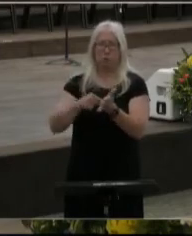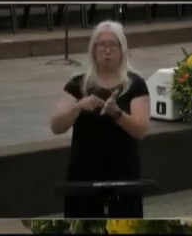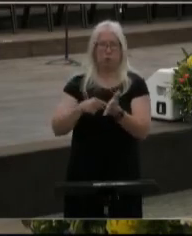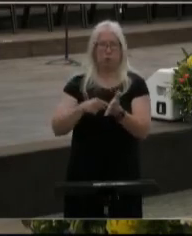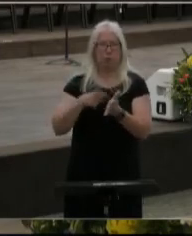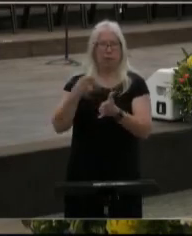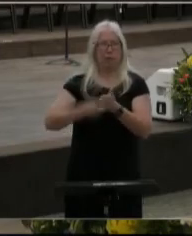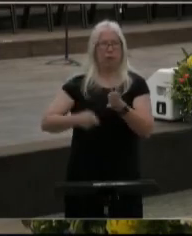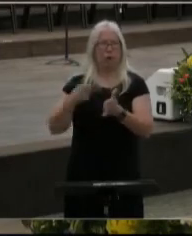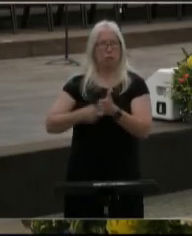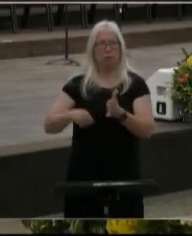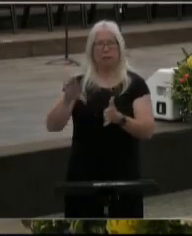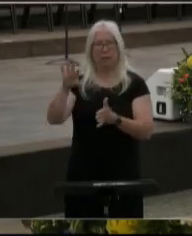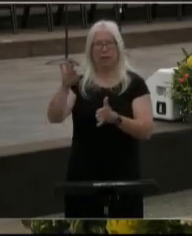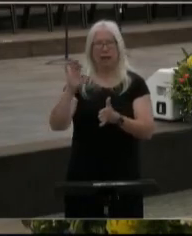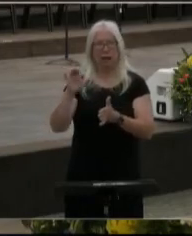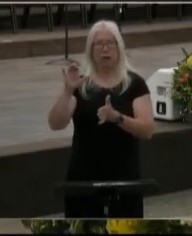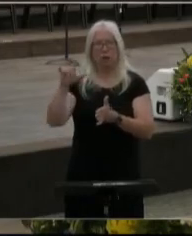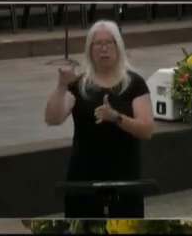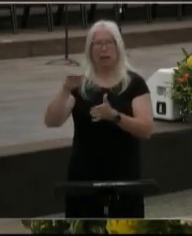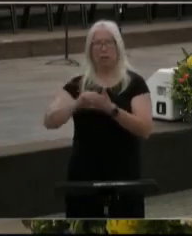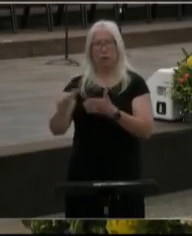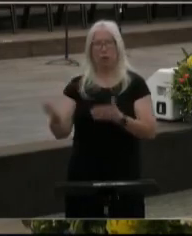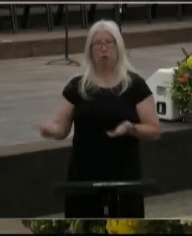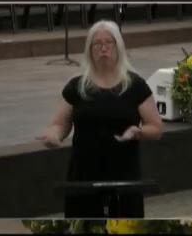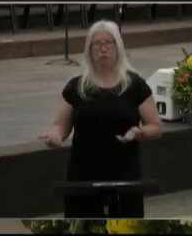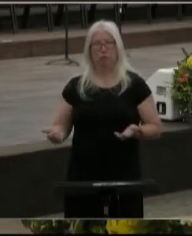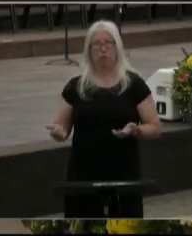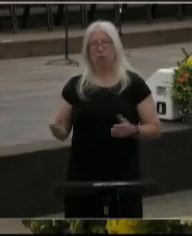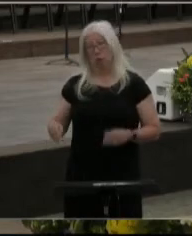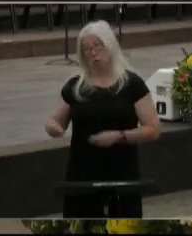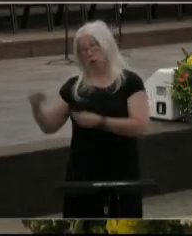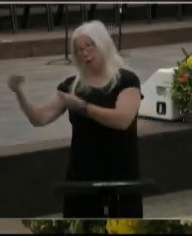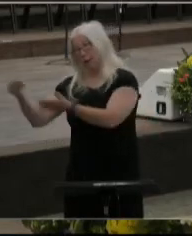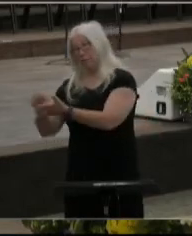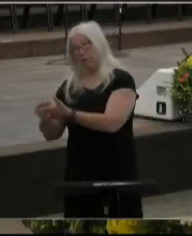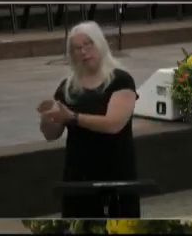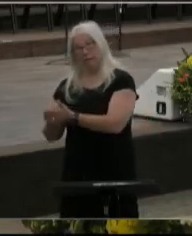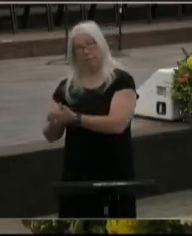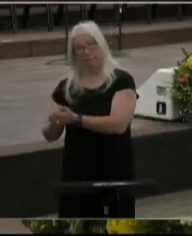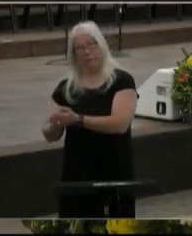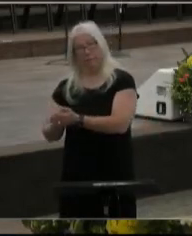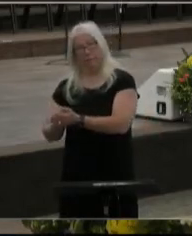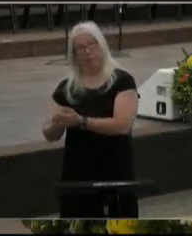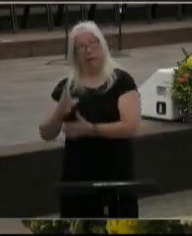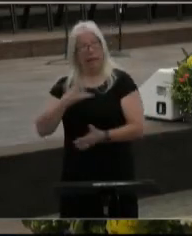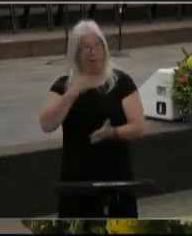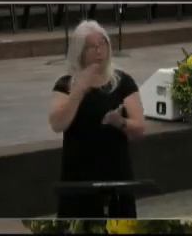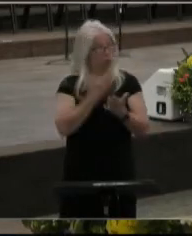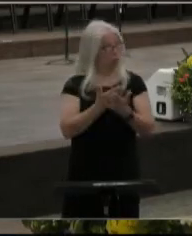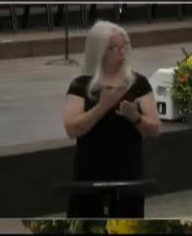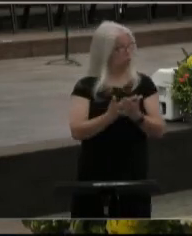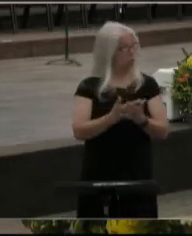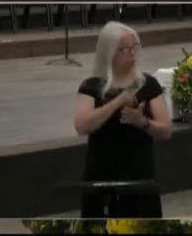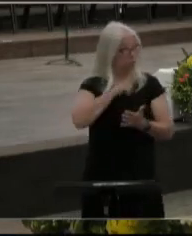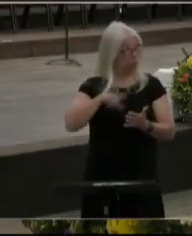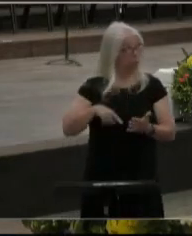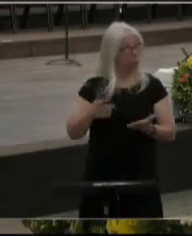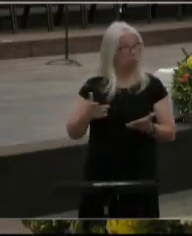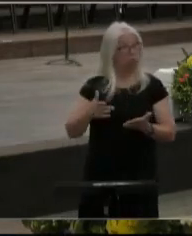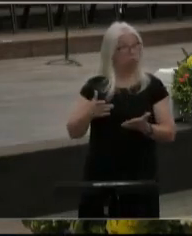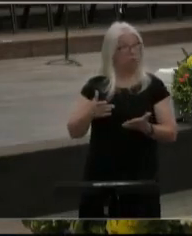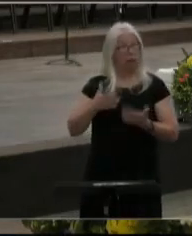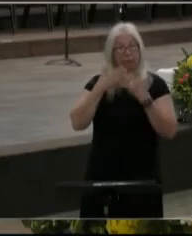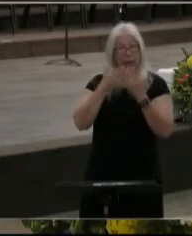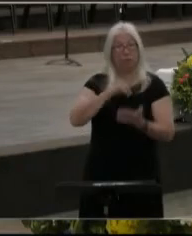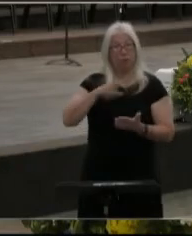anyway, it cost me like $900 to $1,000. And so I gave him the money. I feel good about it. I thought the Lord was,